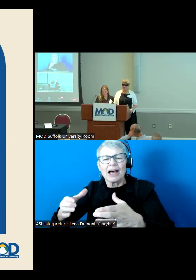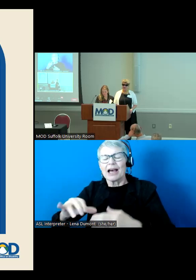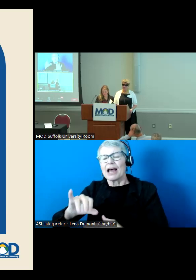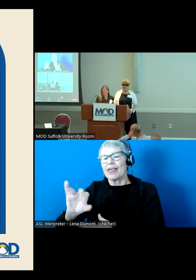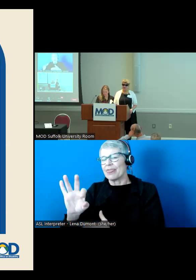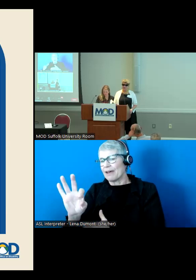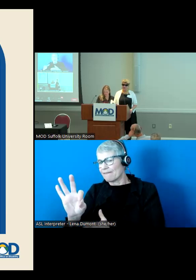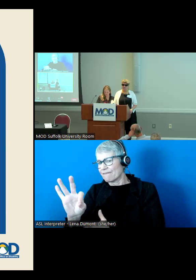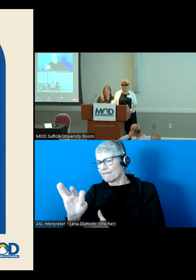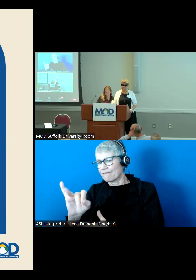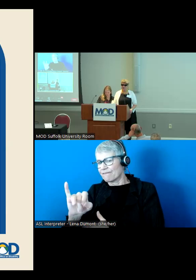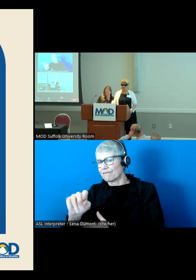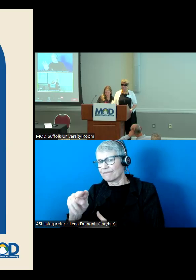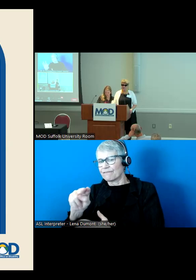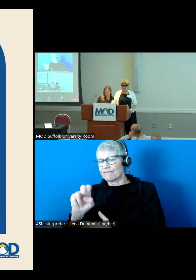Finegold,